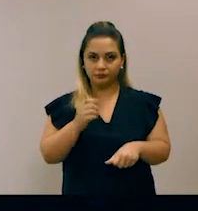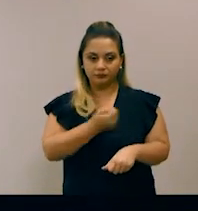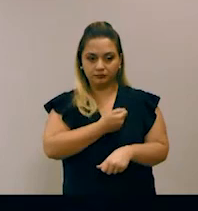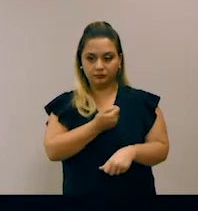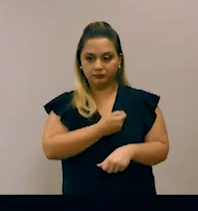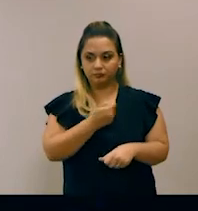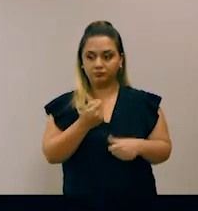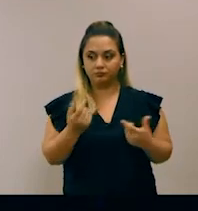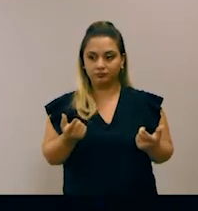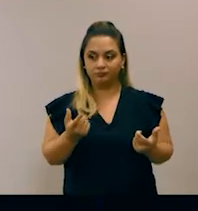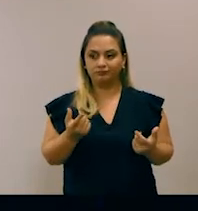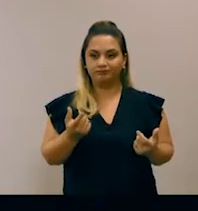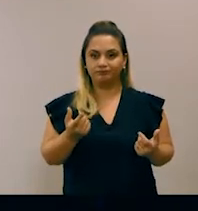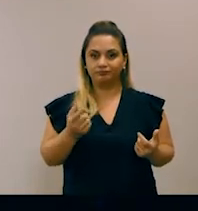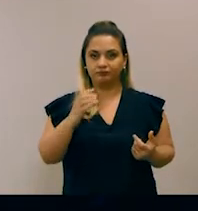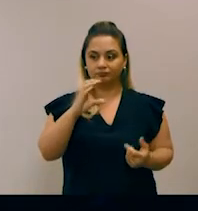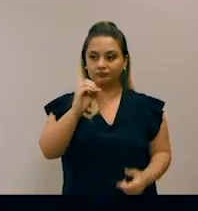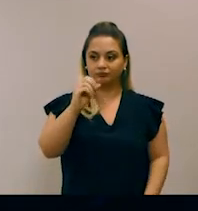corrections.